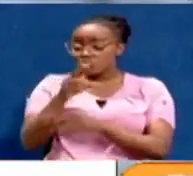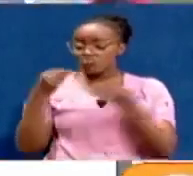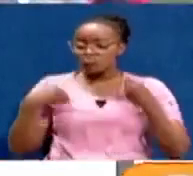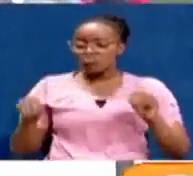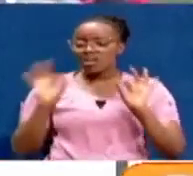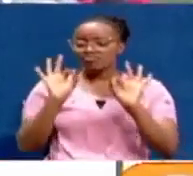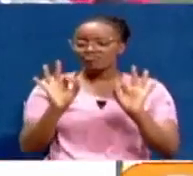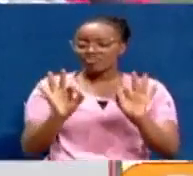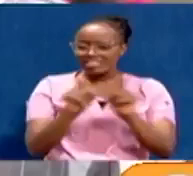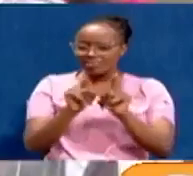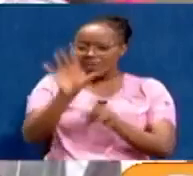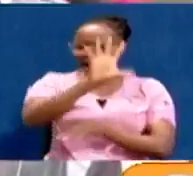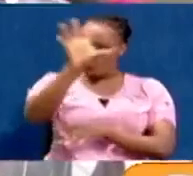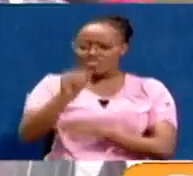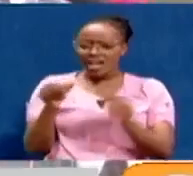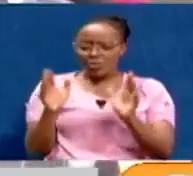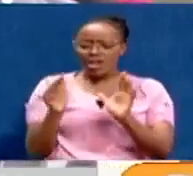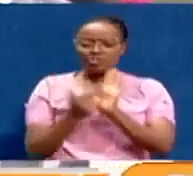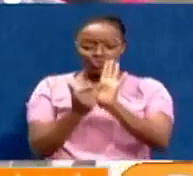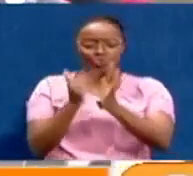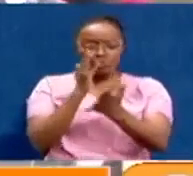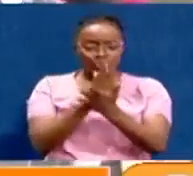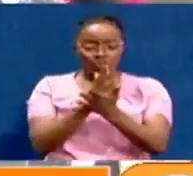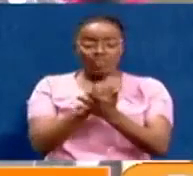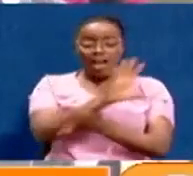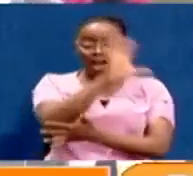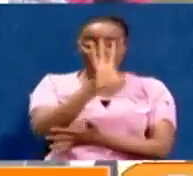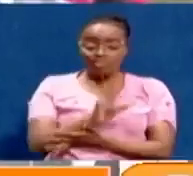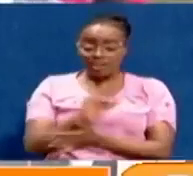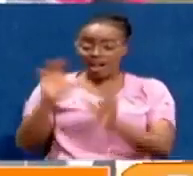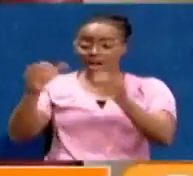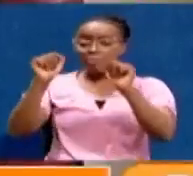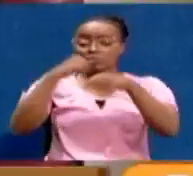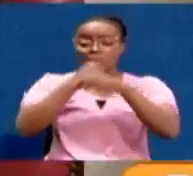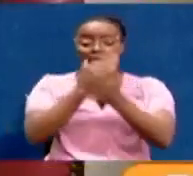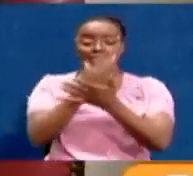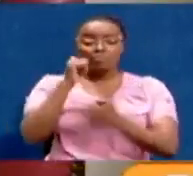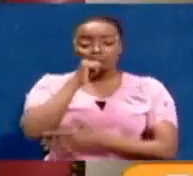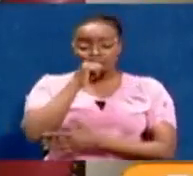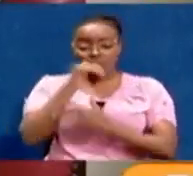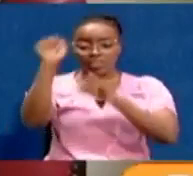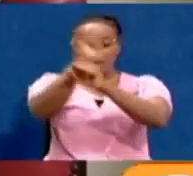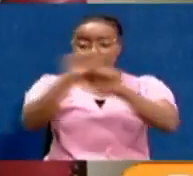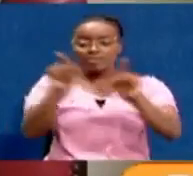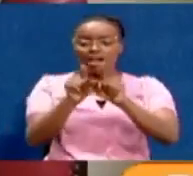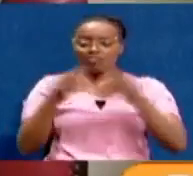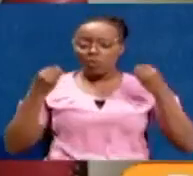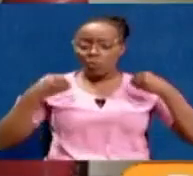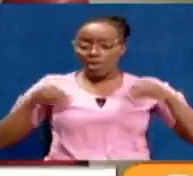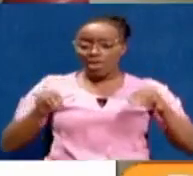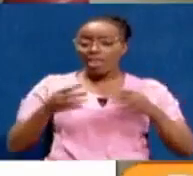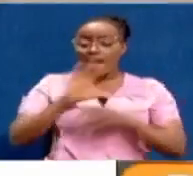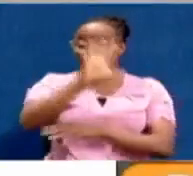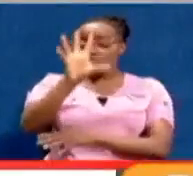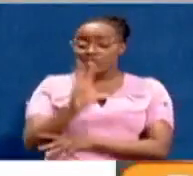ni Kiafrika. And ana show enye industries Africa pia zinaweza make something kikopoa. The president has been donning African